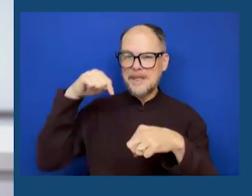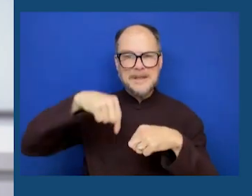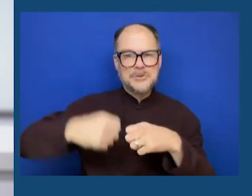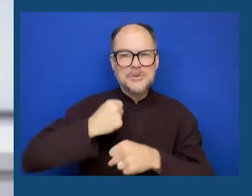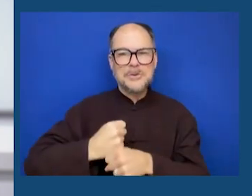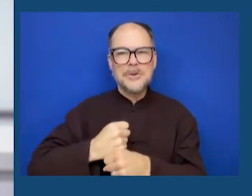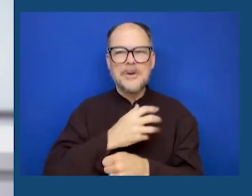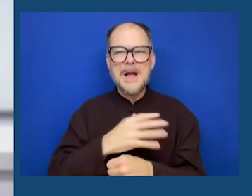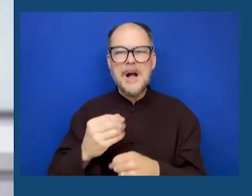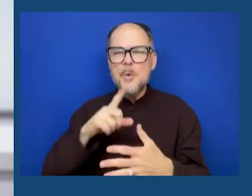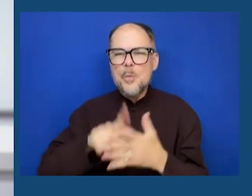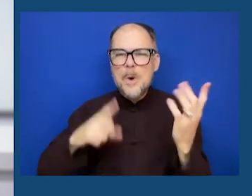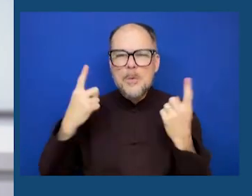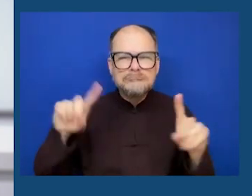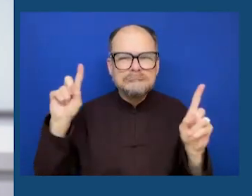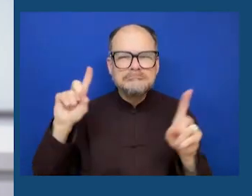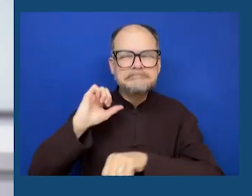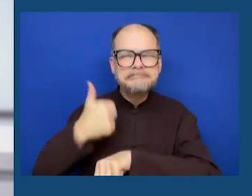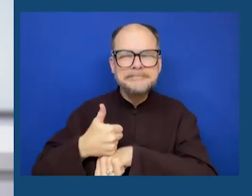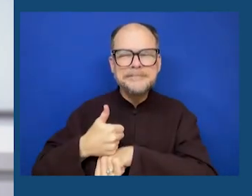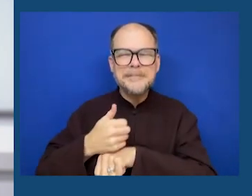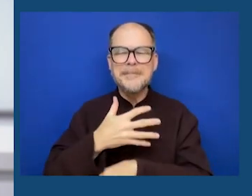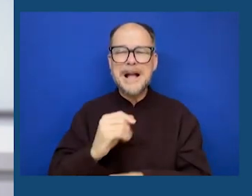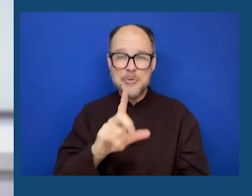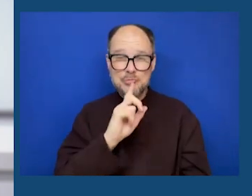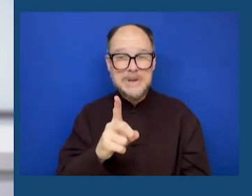started. But I think truly people in the